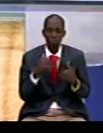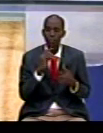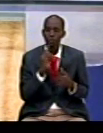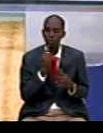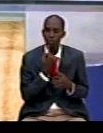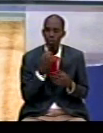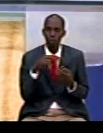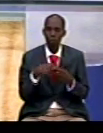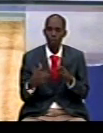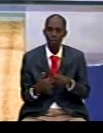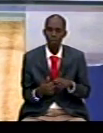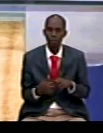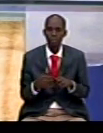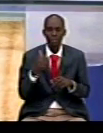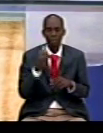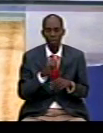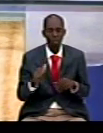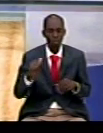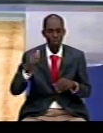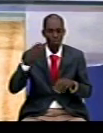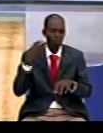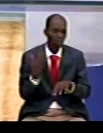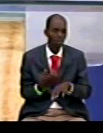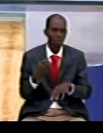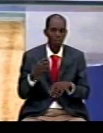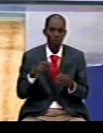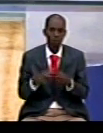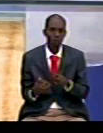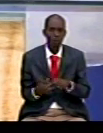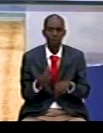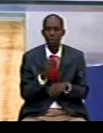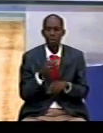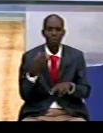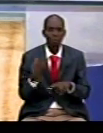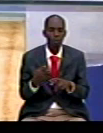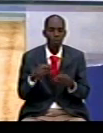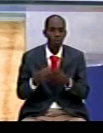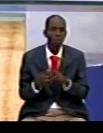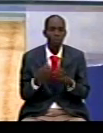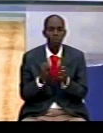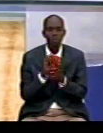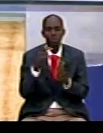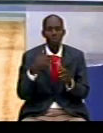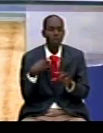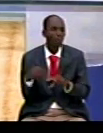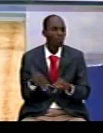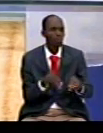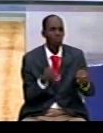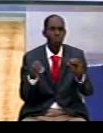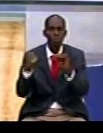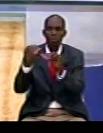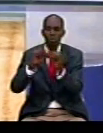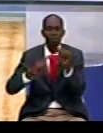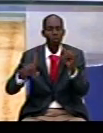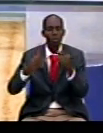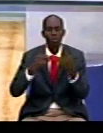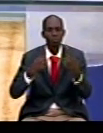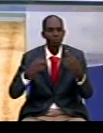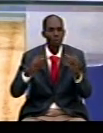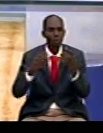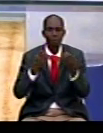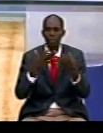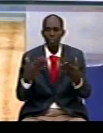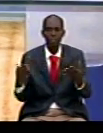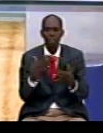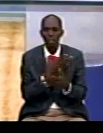problem, an incurable problem, a problem you had gone about, and you had tried many things,